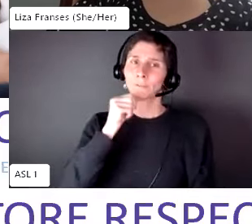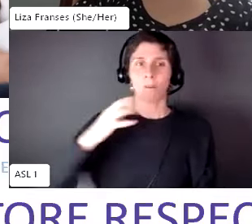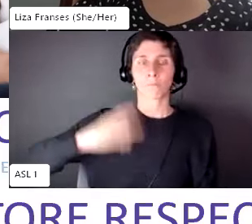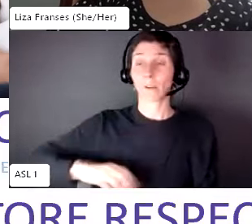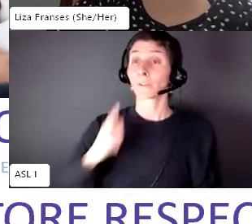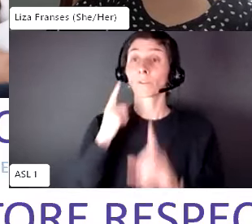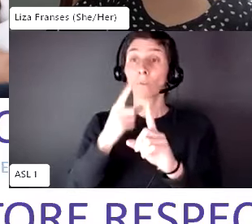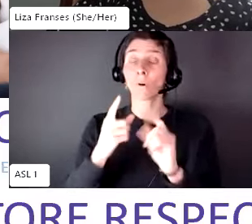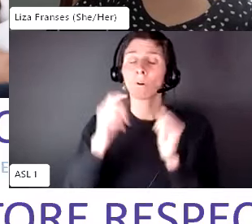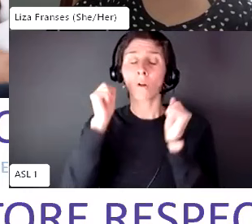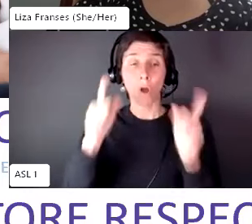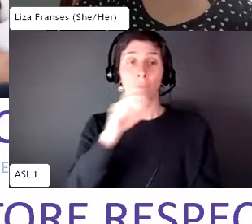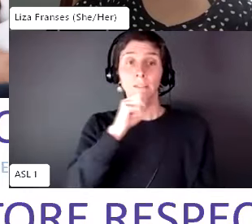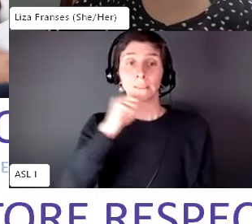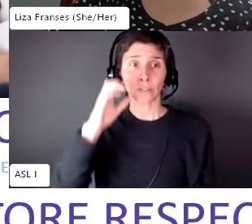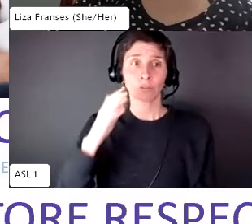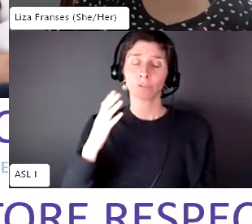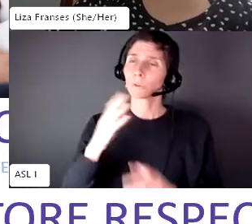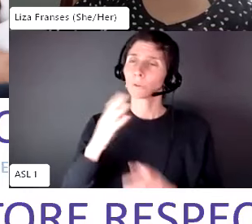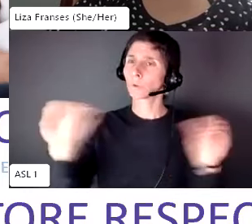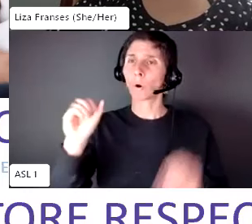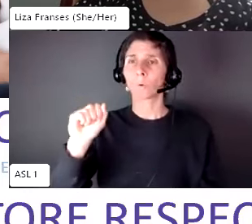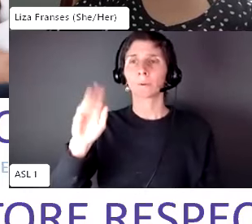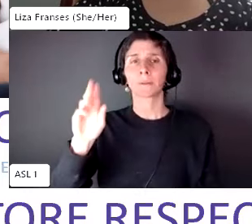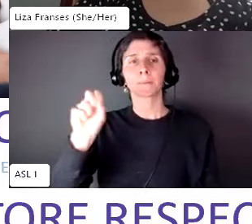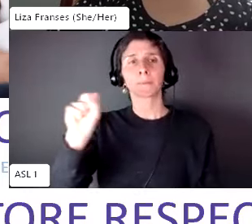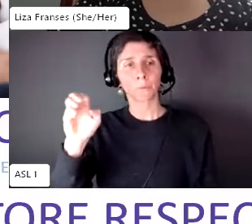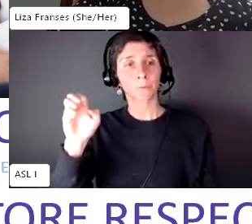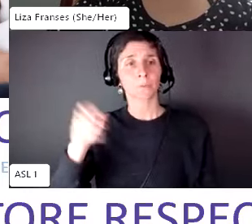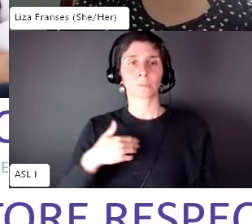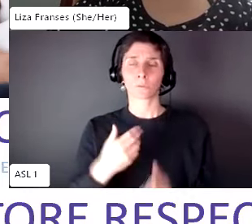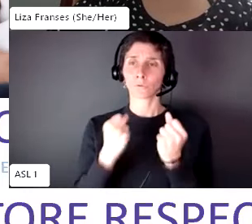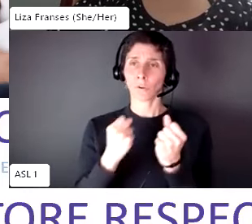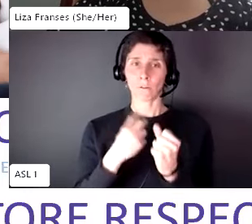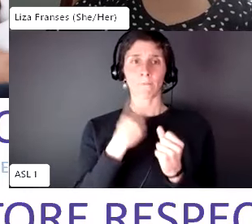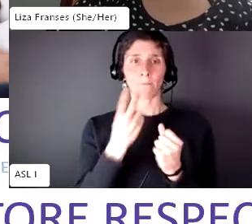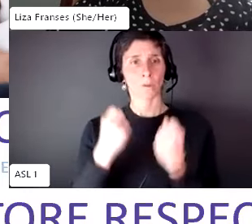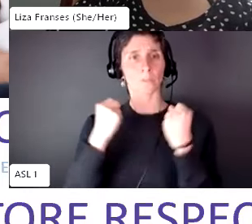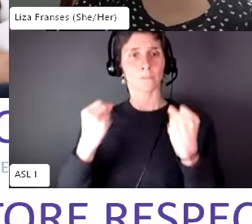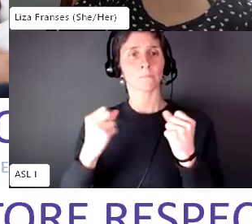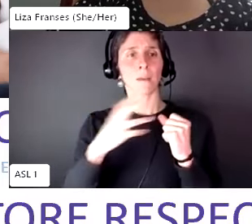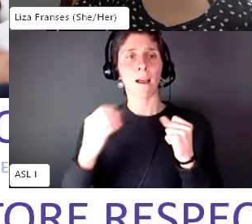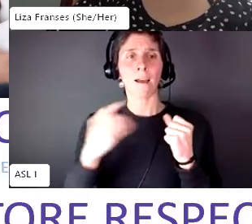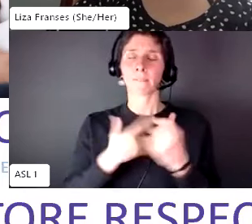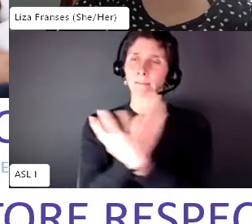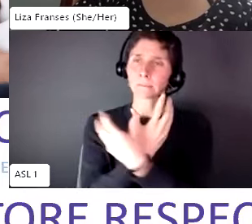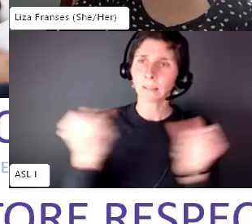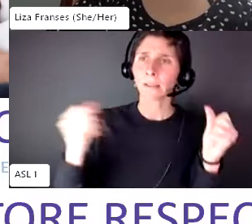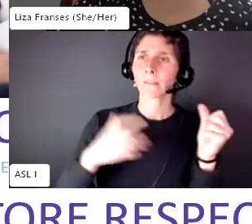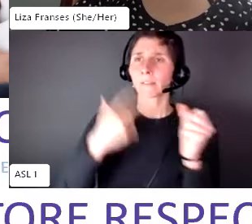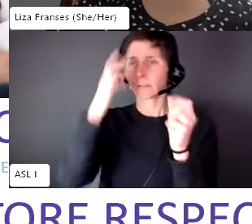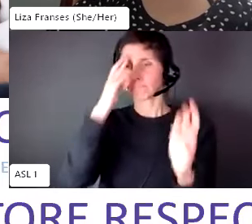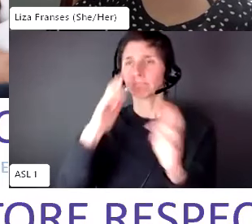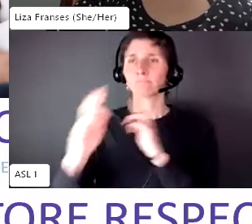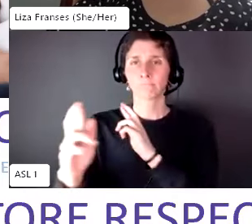abuse, have a strong voice, and feel safe and respected. And we implement that strategy, again, provincially, and